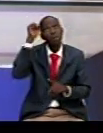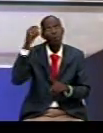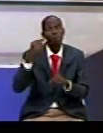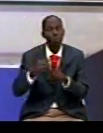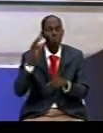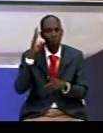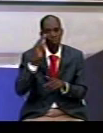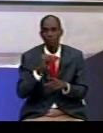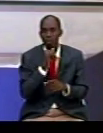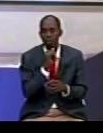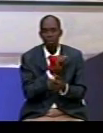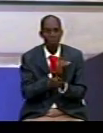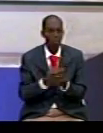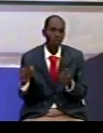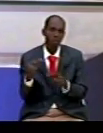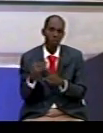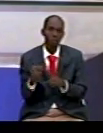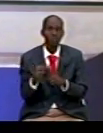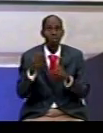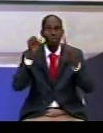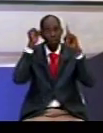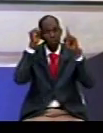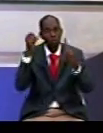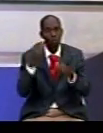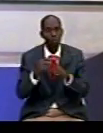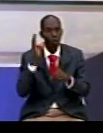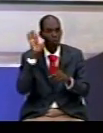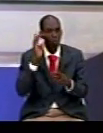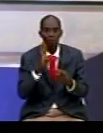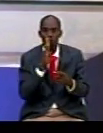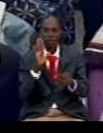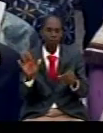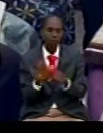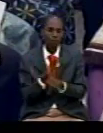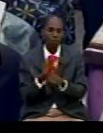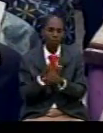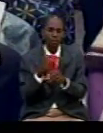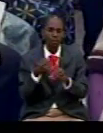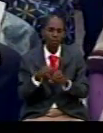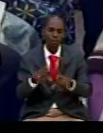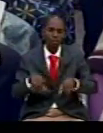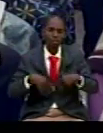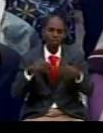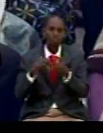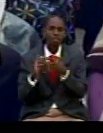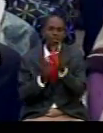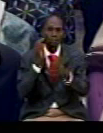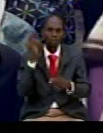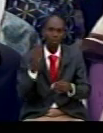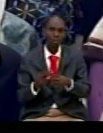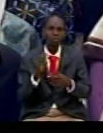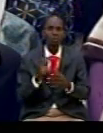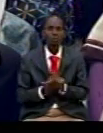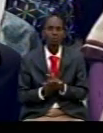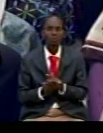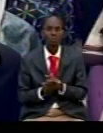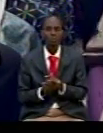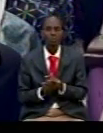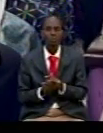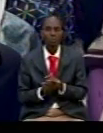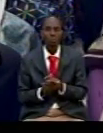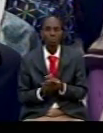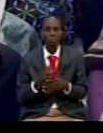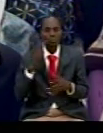pass away. His word will be fulfilled in your life in Jesus' name. Let's come